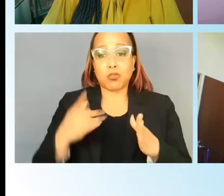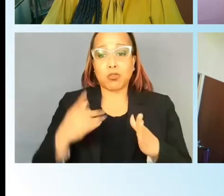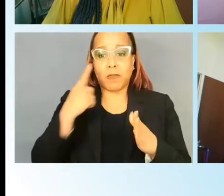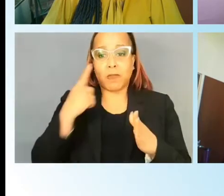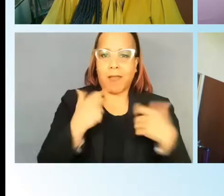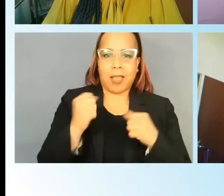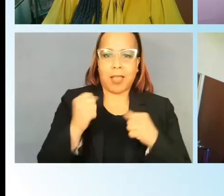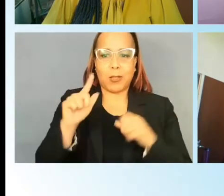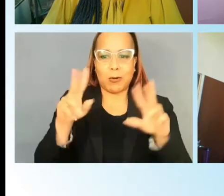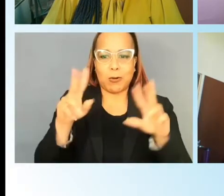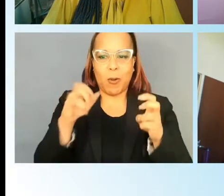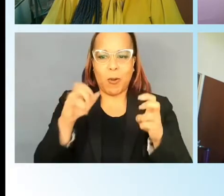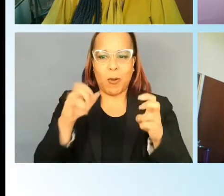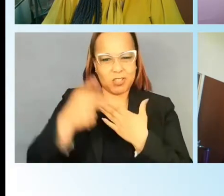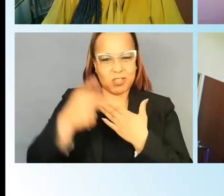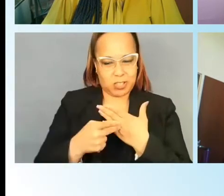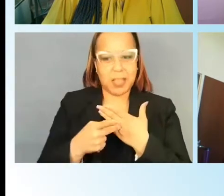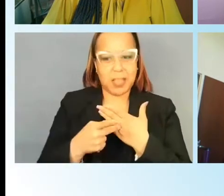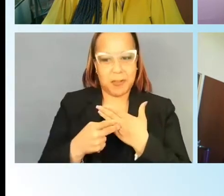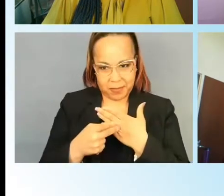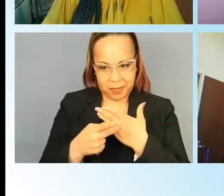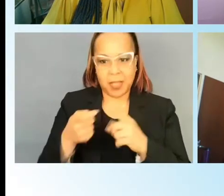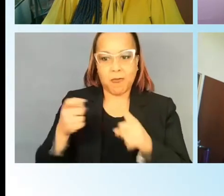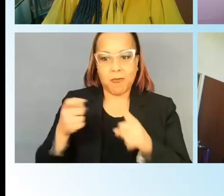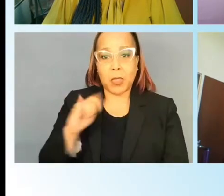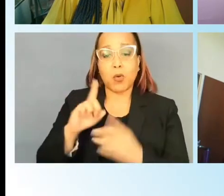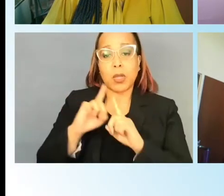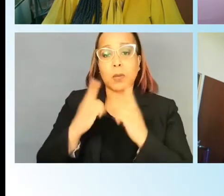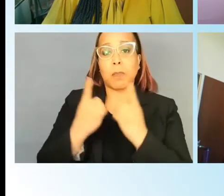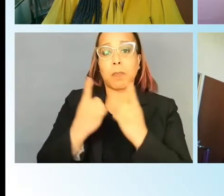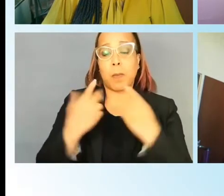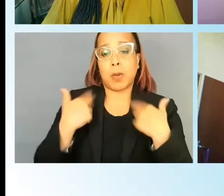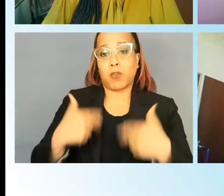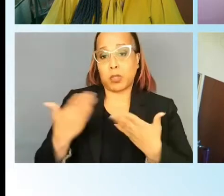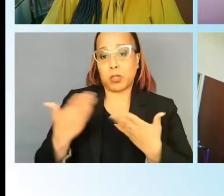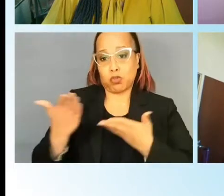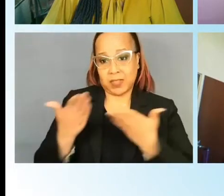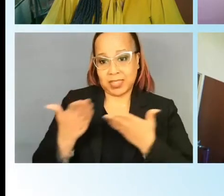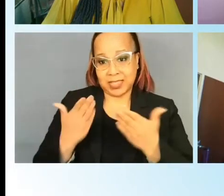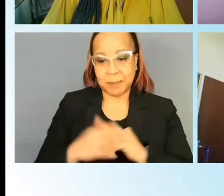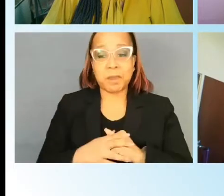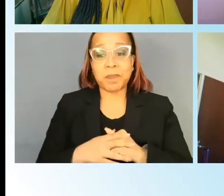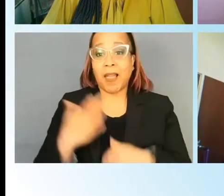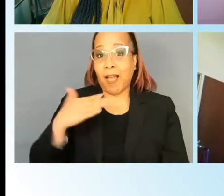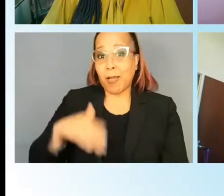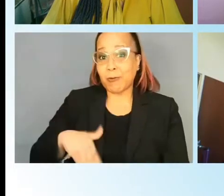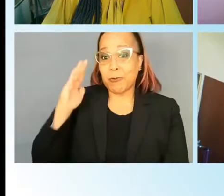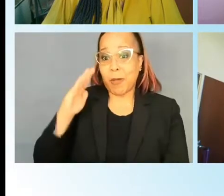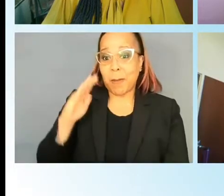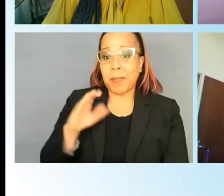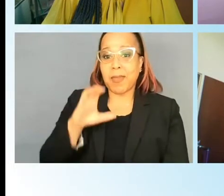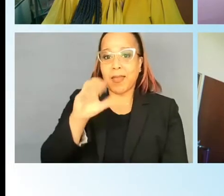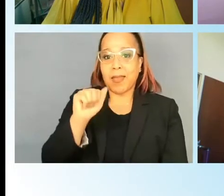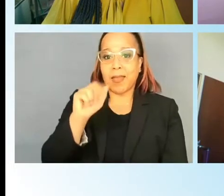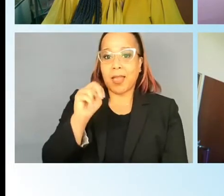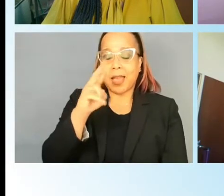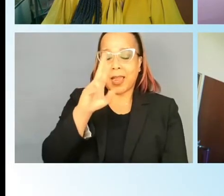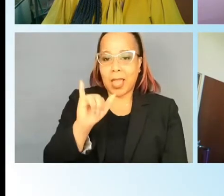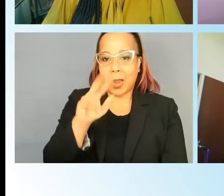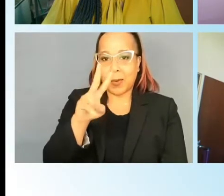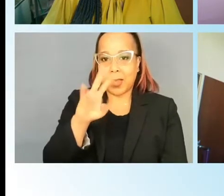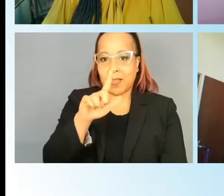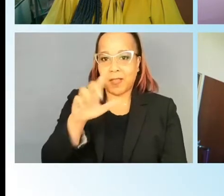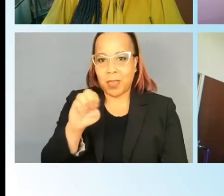is an initiative out of the Illinois Department of Human Services. I grew up in Canaryville, and if those of you